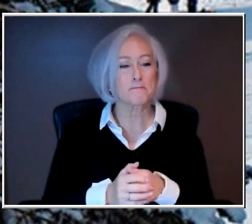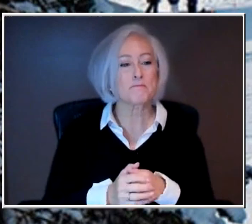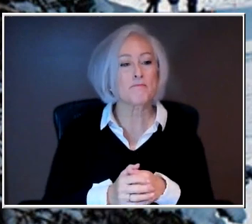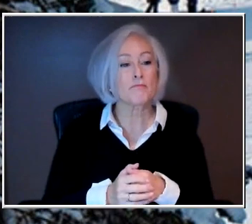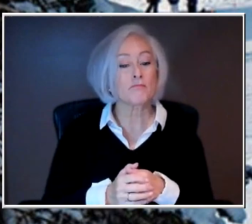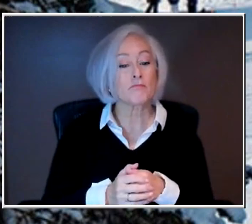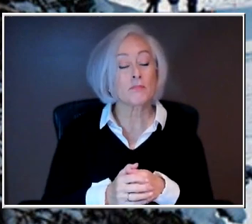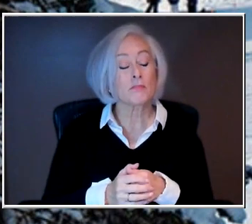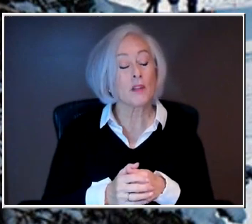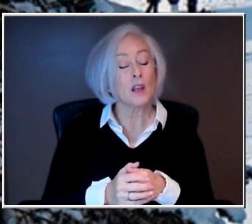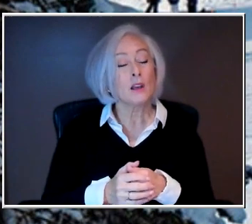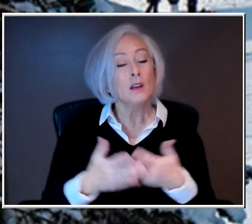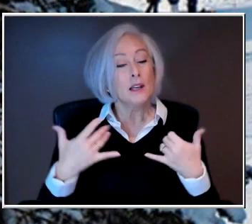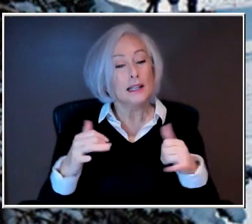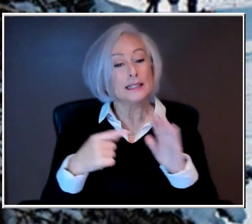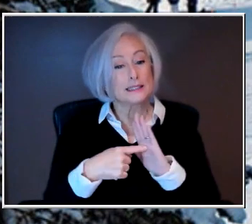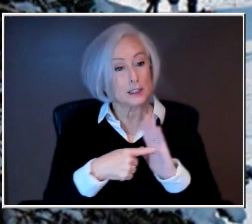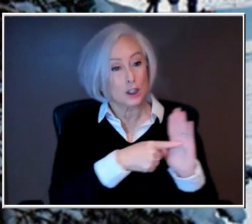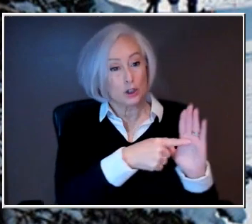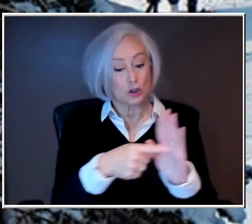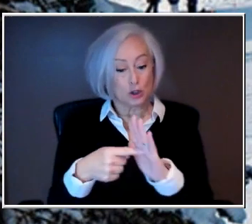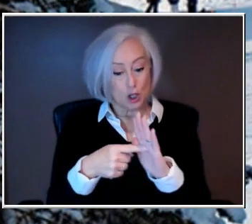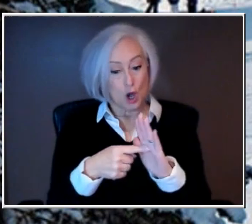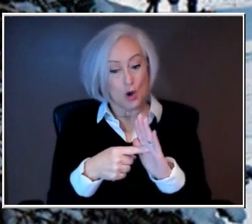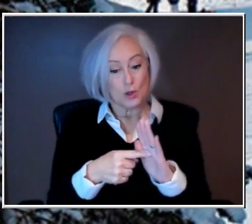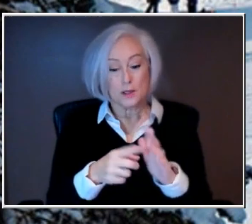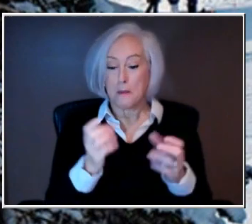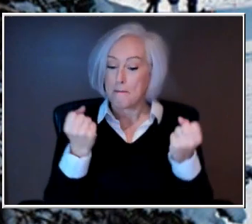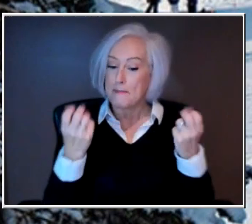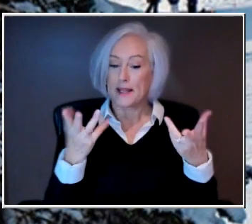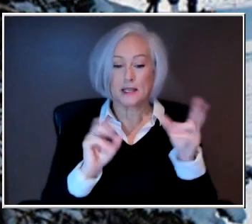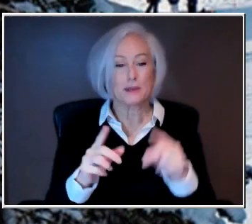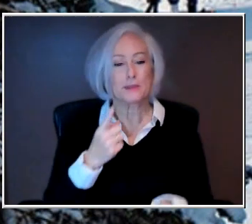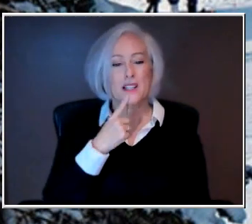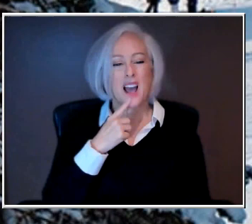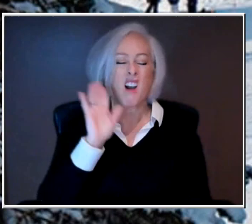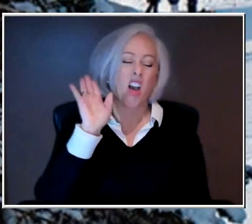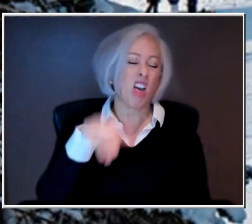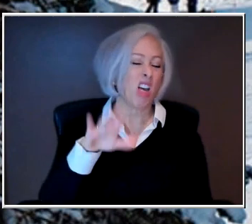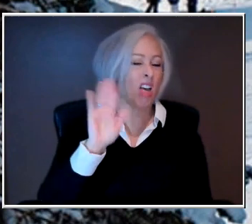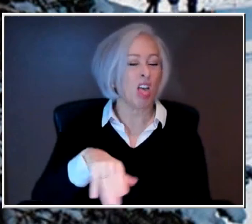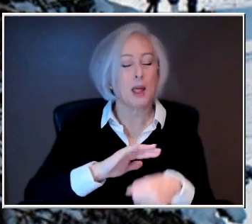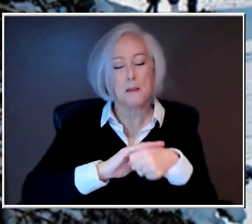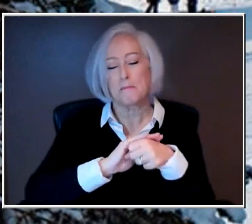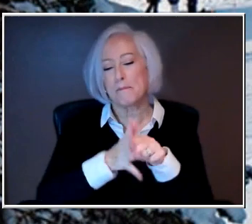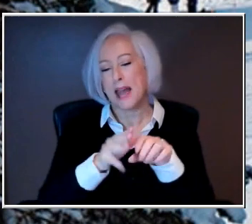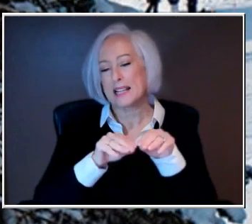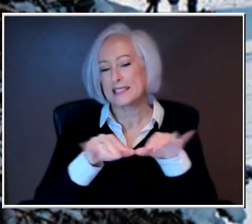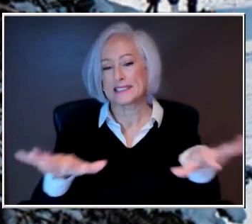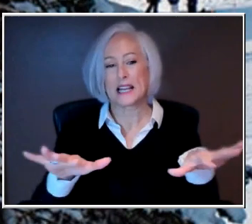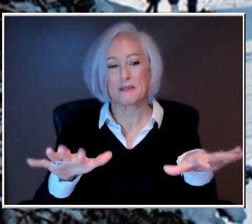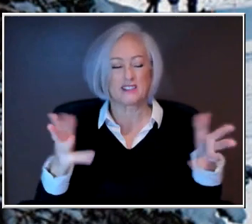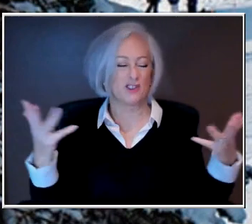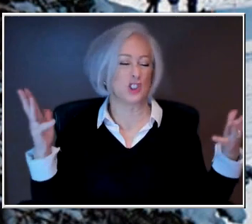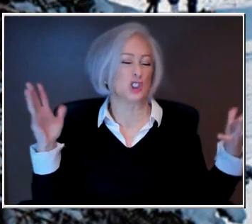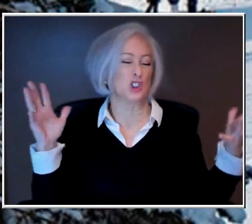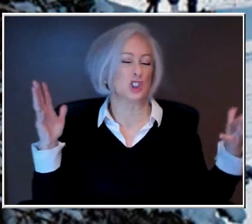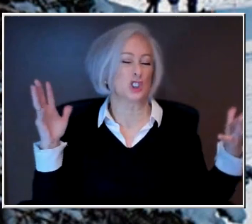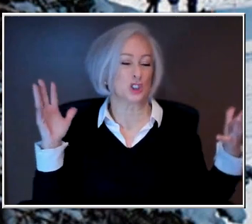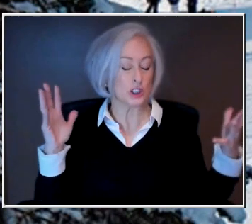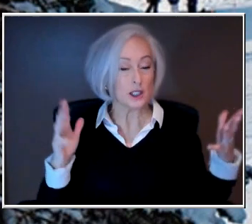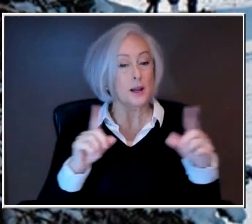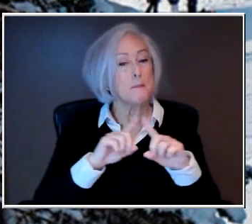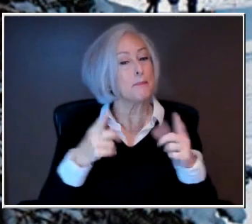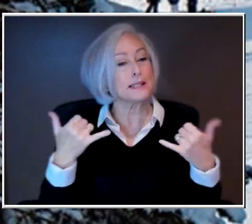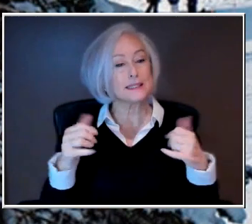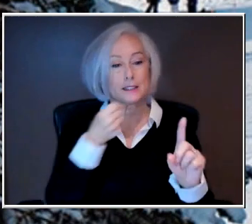some people just claim the pandemic is over, we know it continues to impact people's life on a daily basis, some more